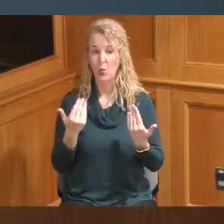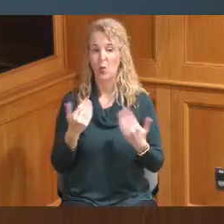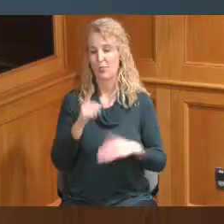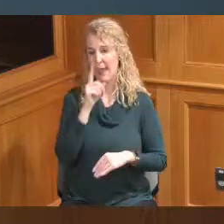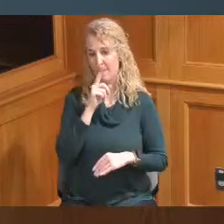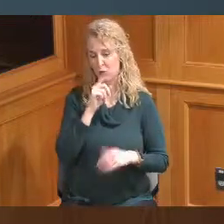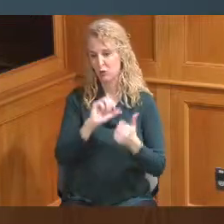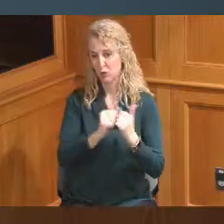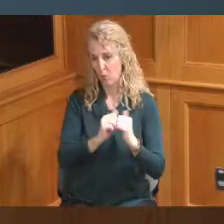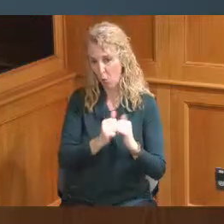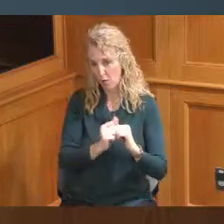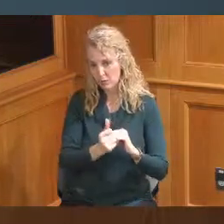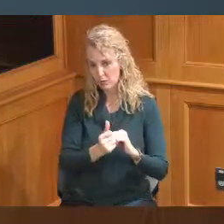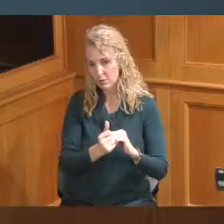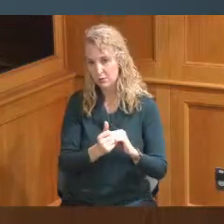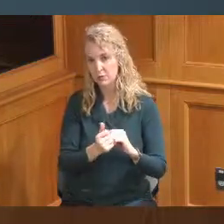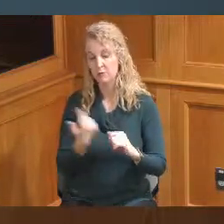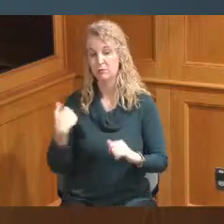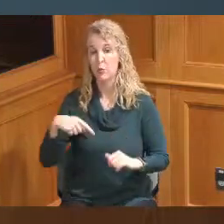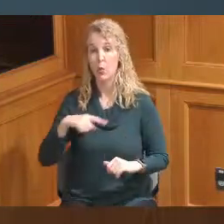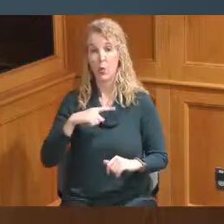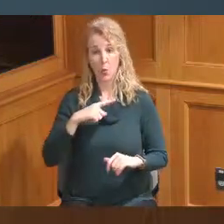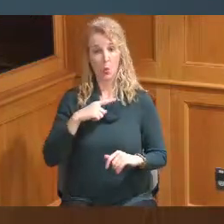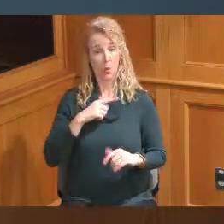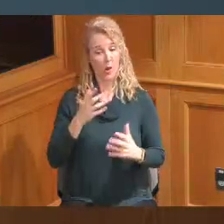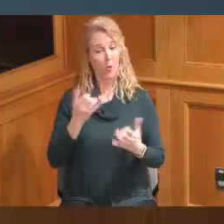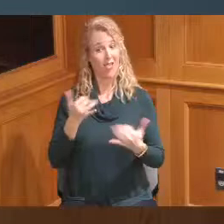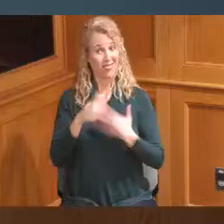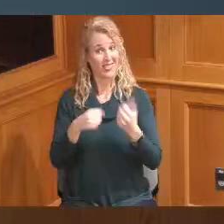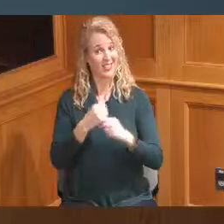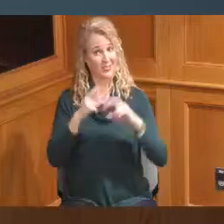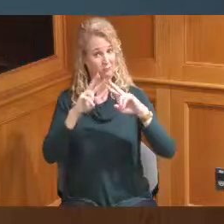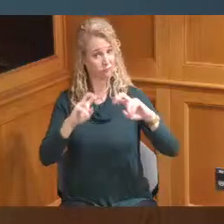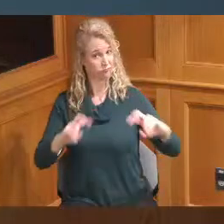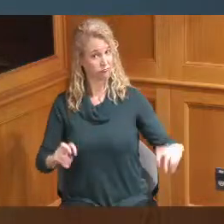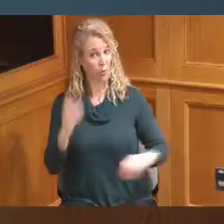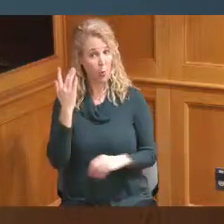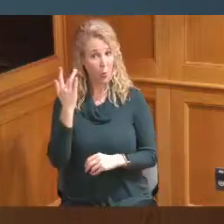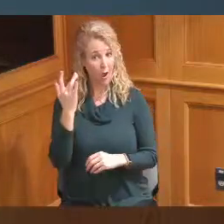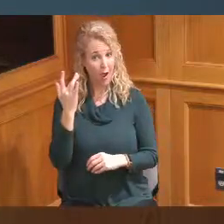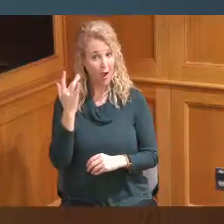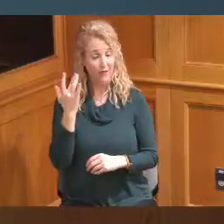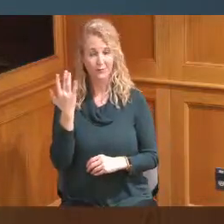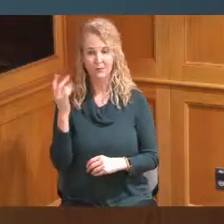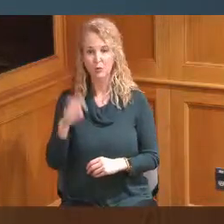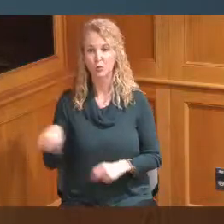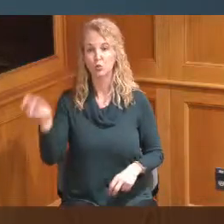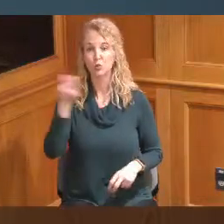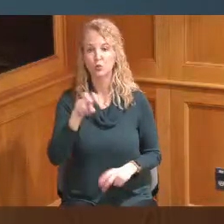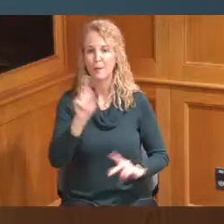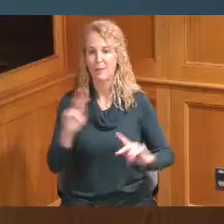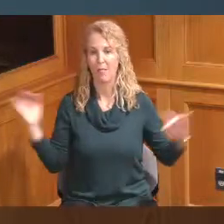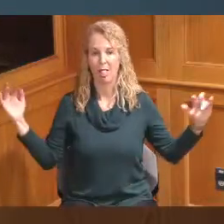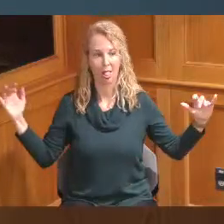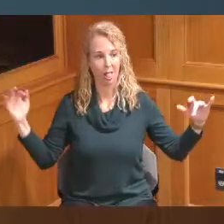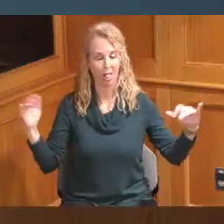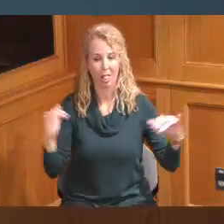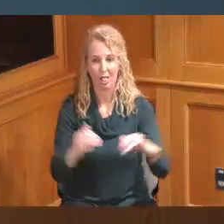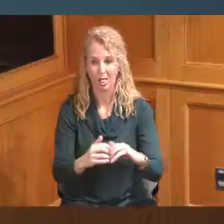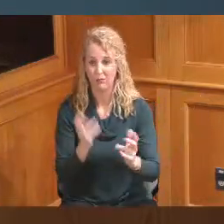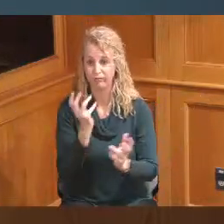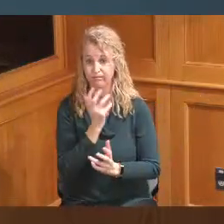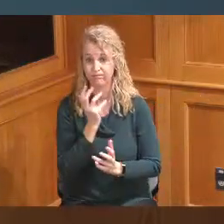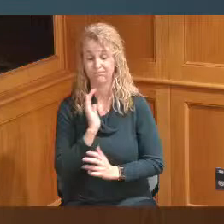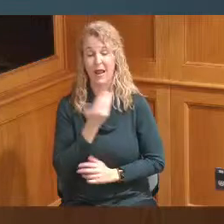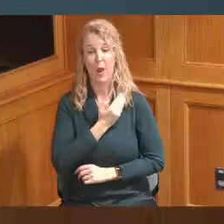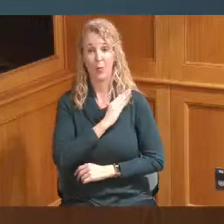sports, which we put in the budget to look at because of tourism. And tourism, where